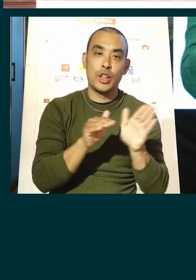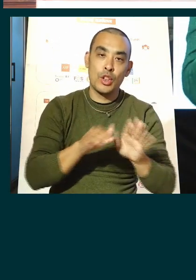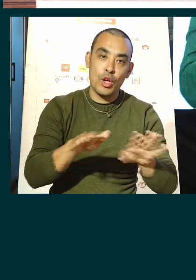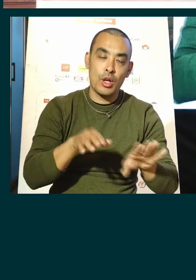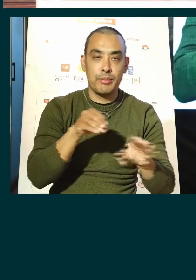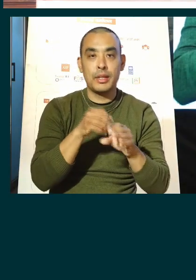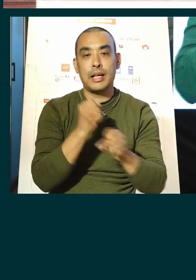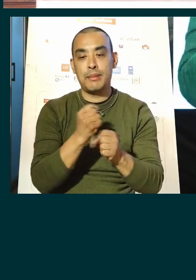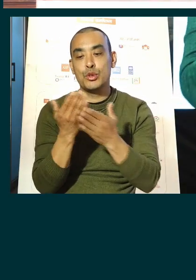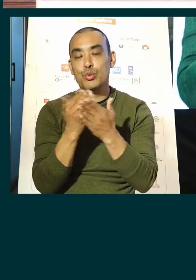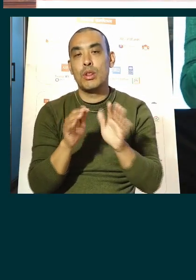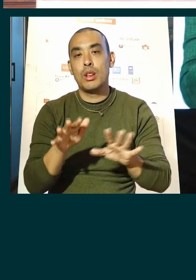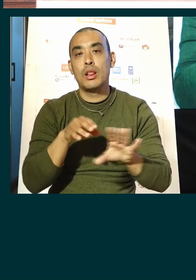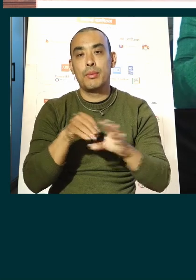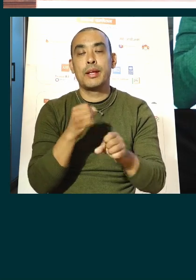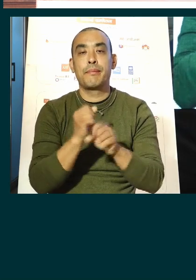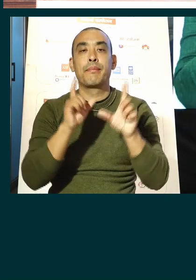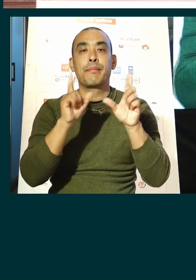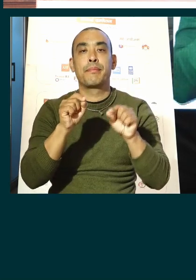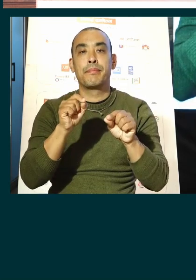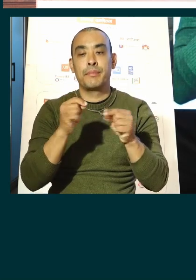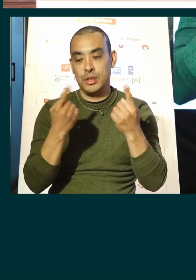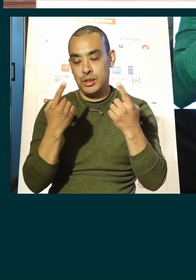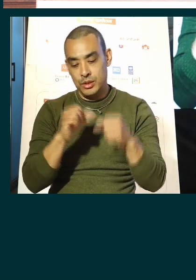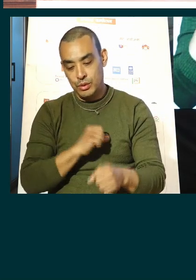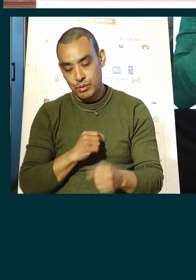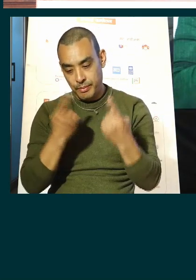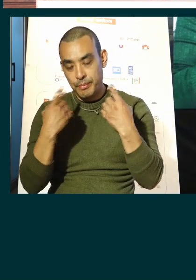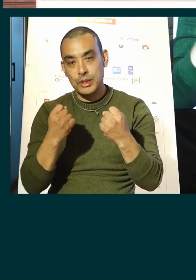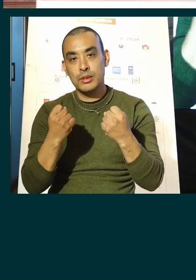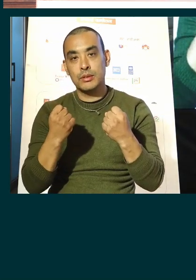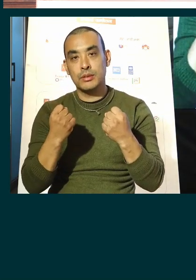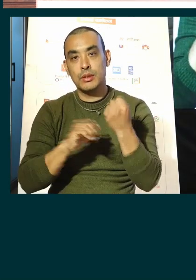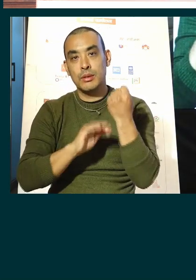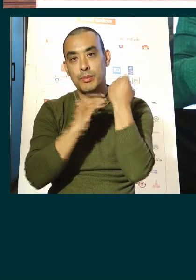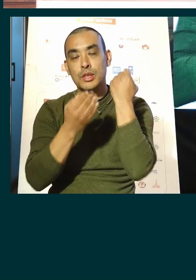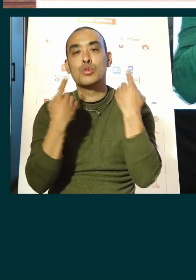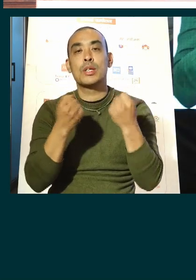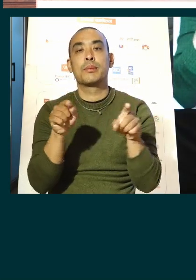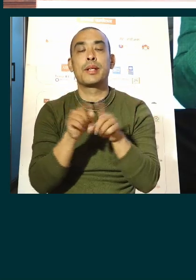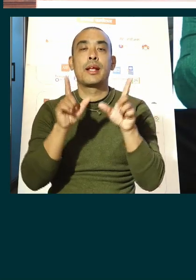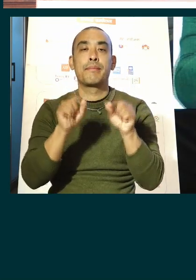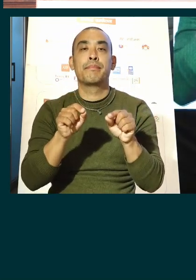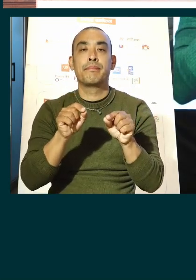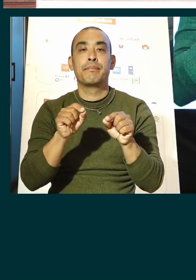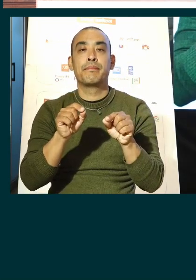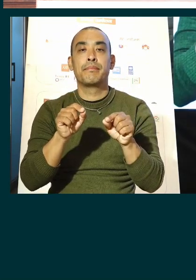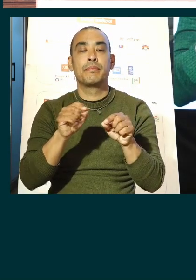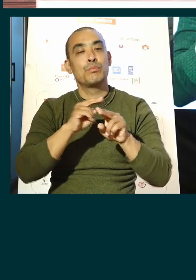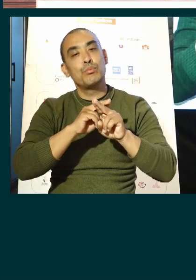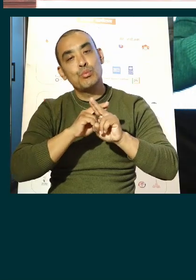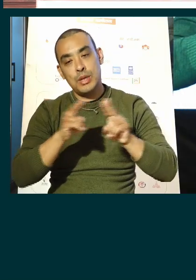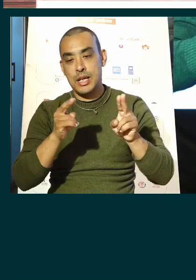well as the school level. Reproductive health information is very much important when we talk about the menstruation, because whole